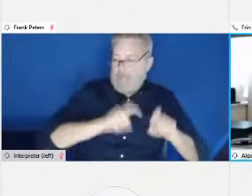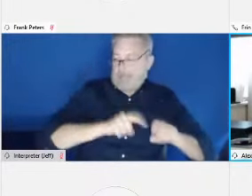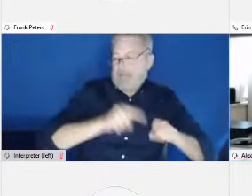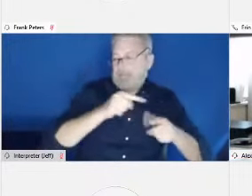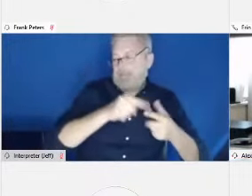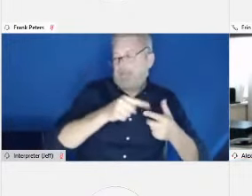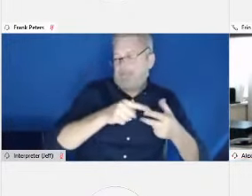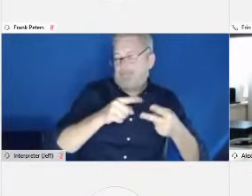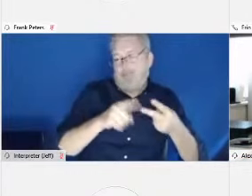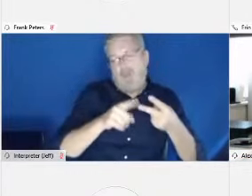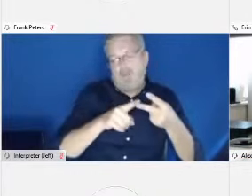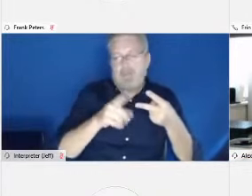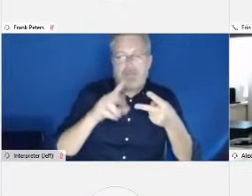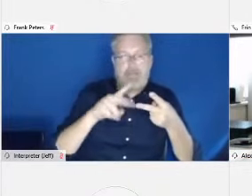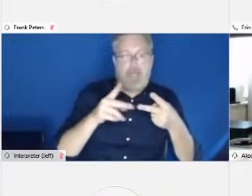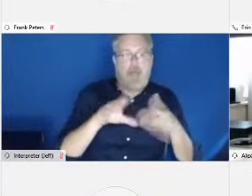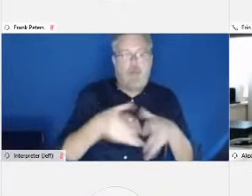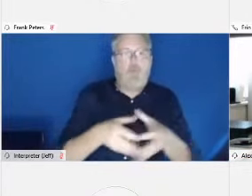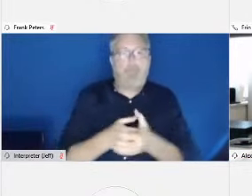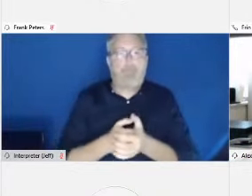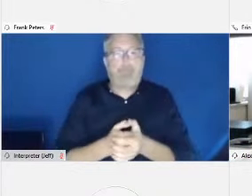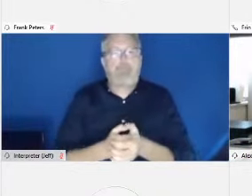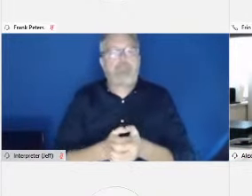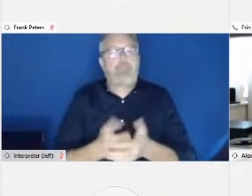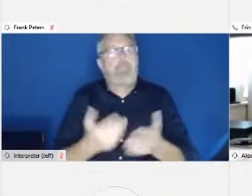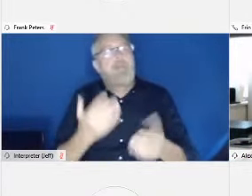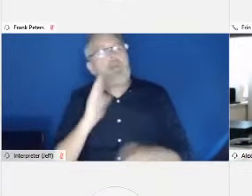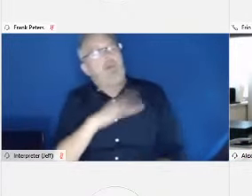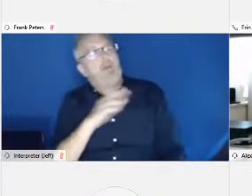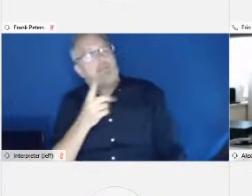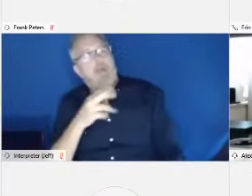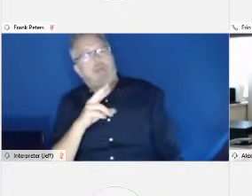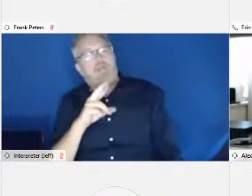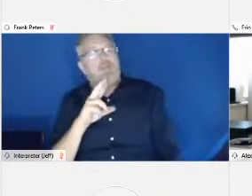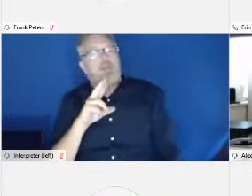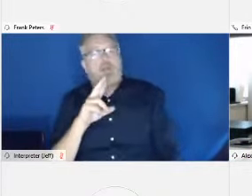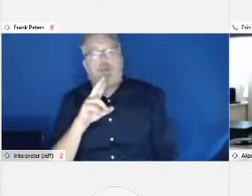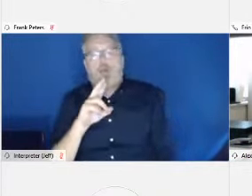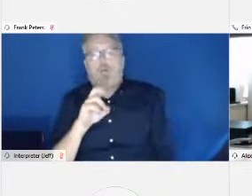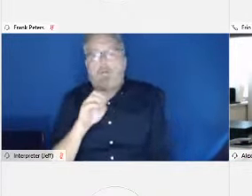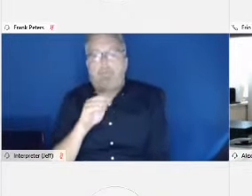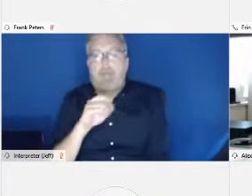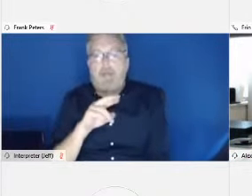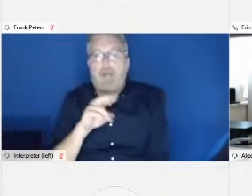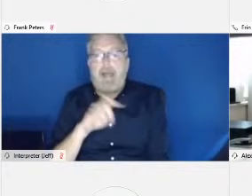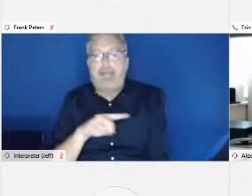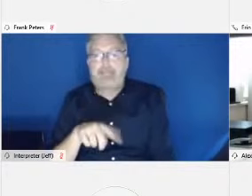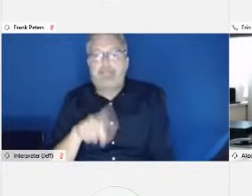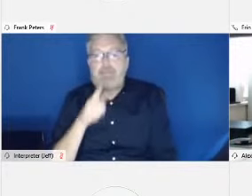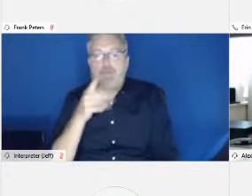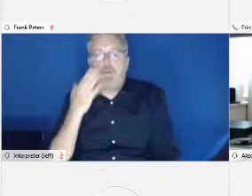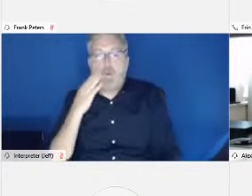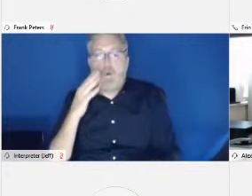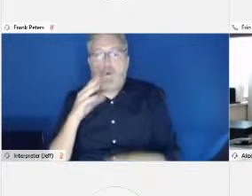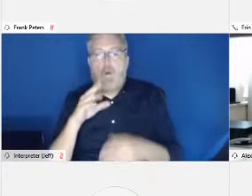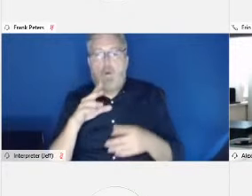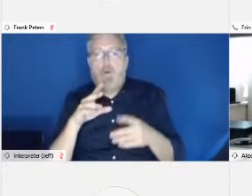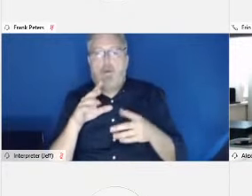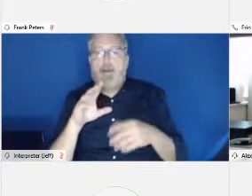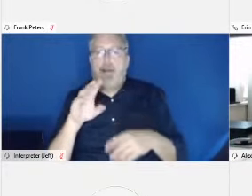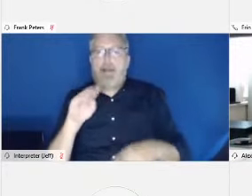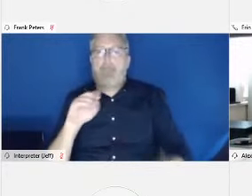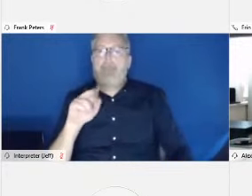tracing process. Dr. Ramirez, do you have a feel for how busy Mary Greeley is? Are they getting a lot